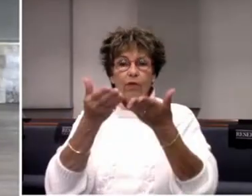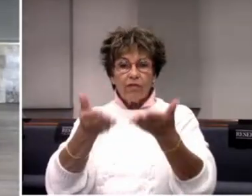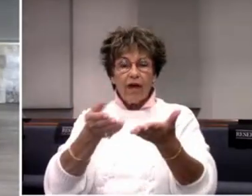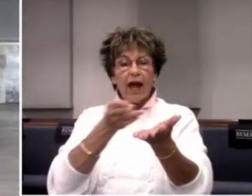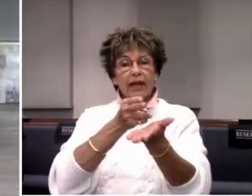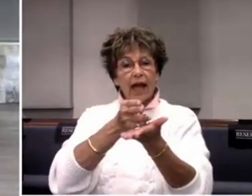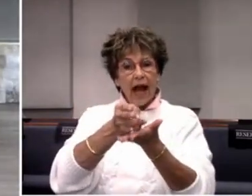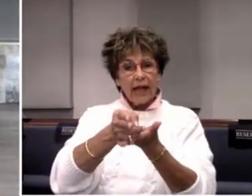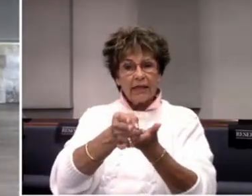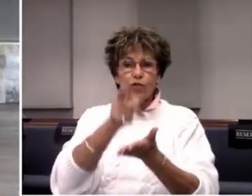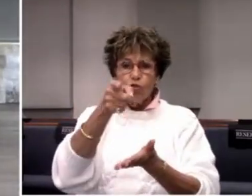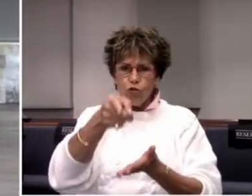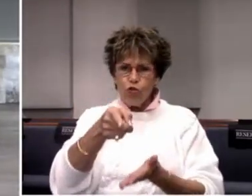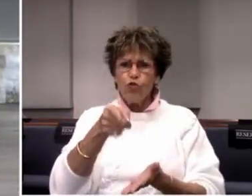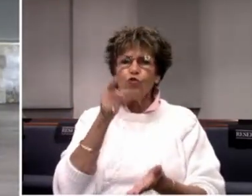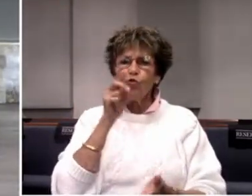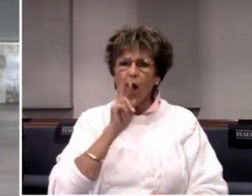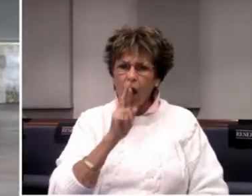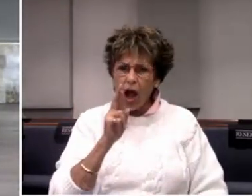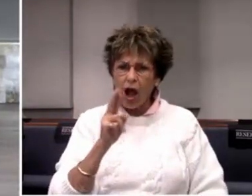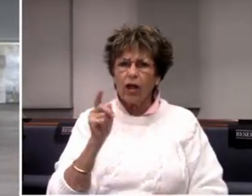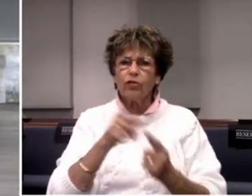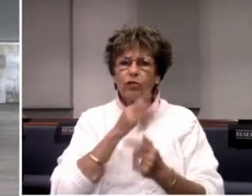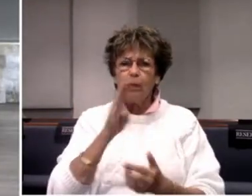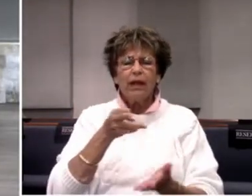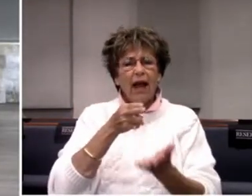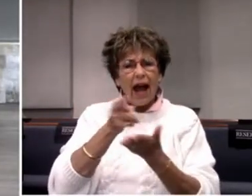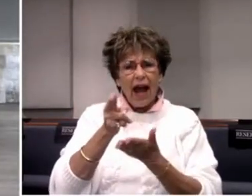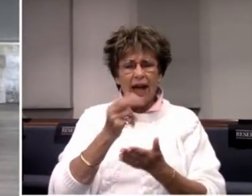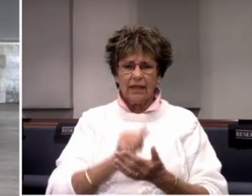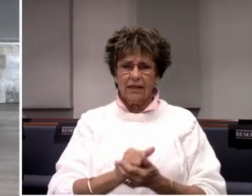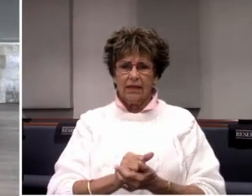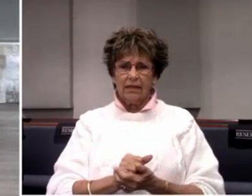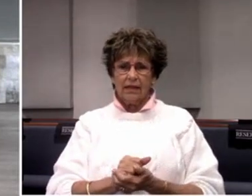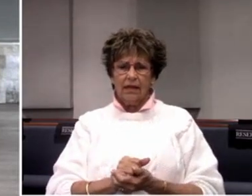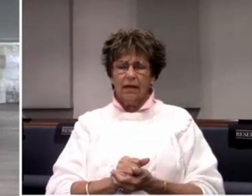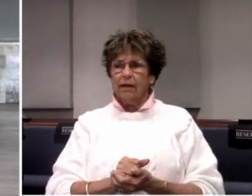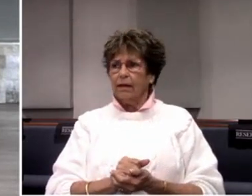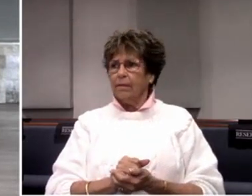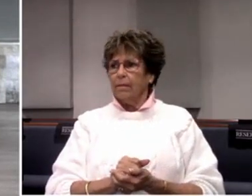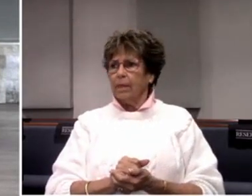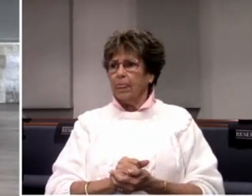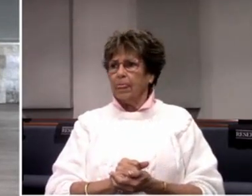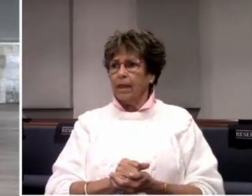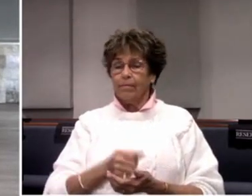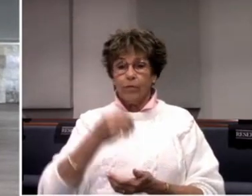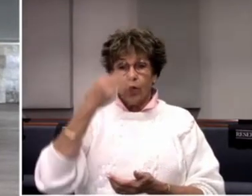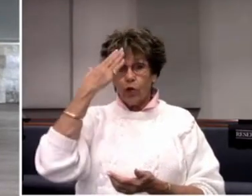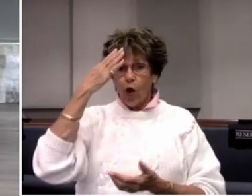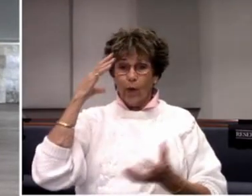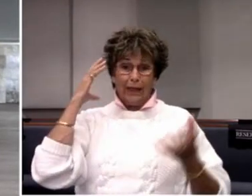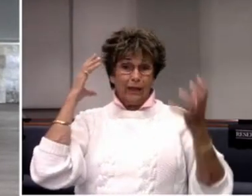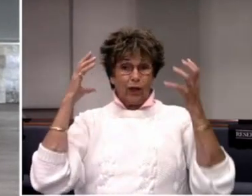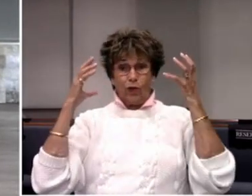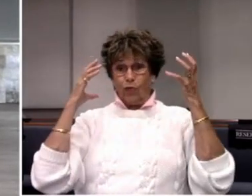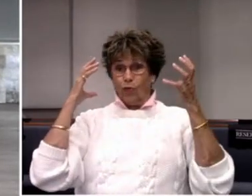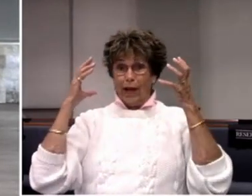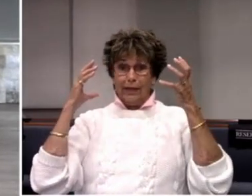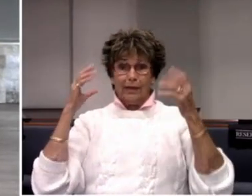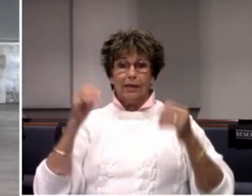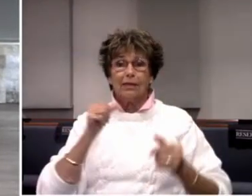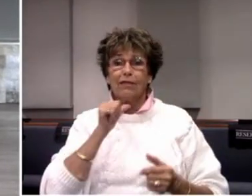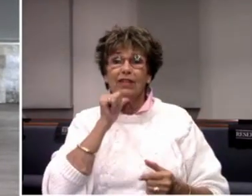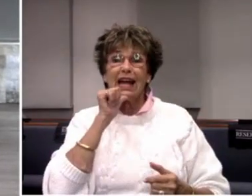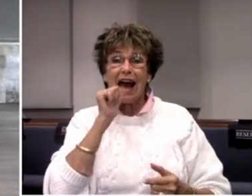be honest in your dealings. And then he says, knowing the craziness of an unsaved